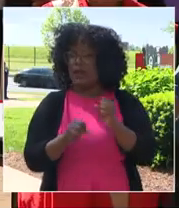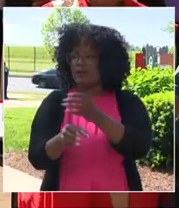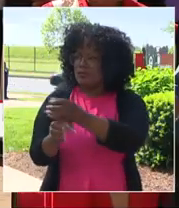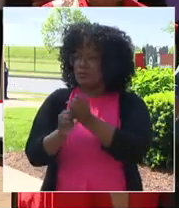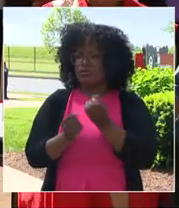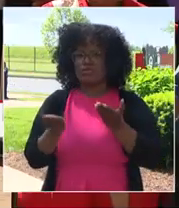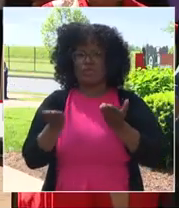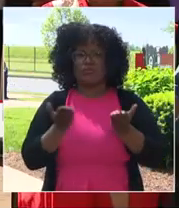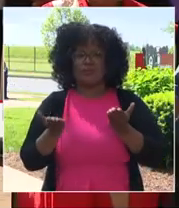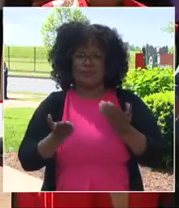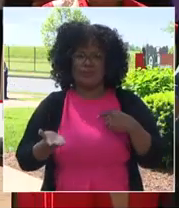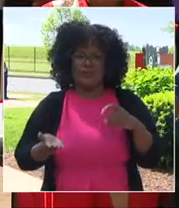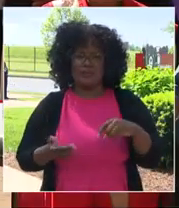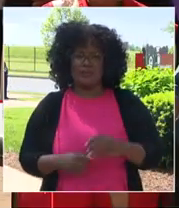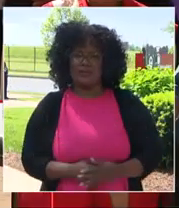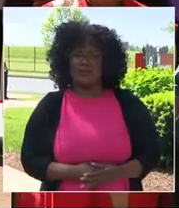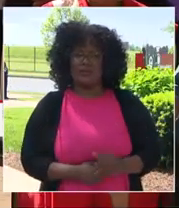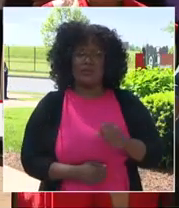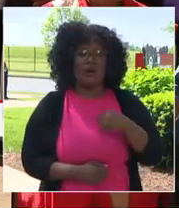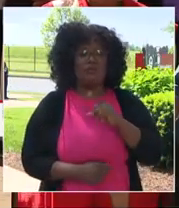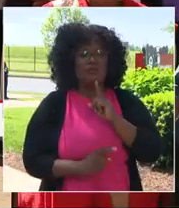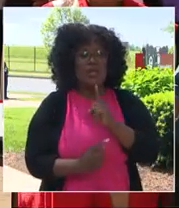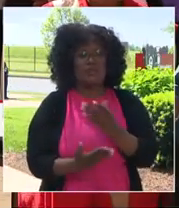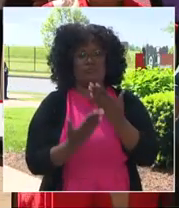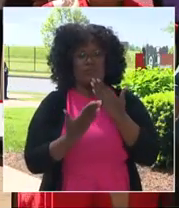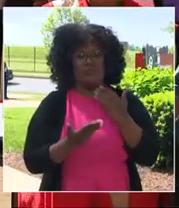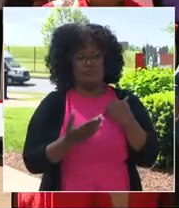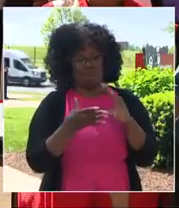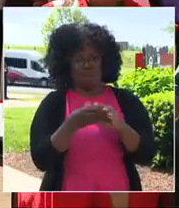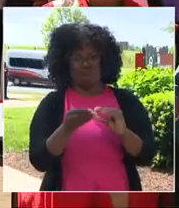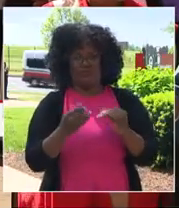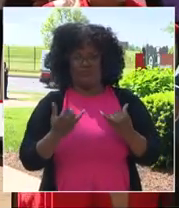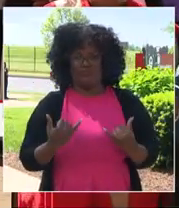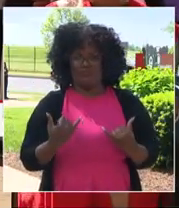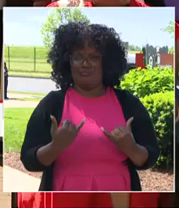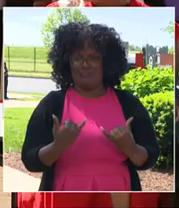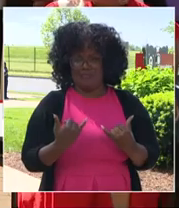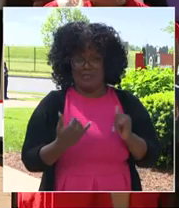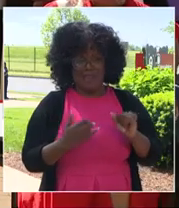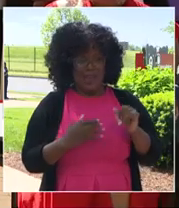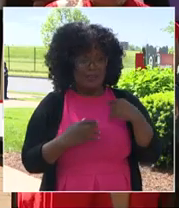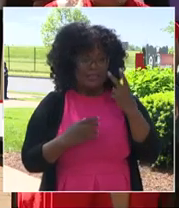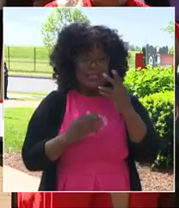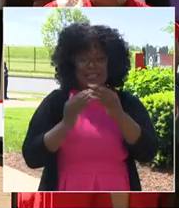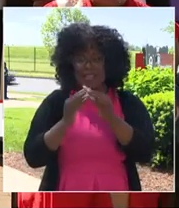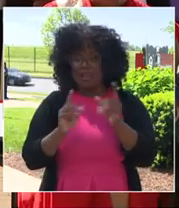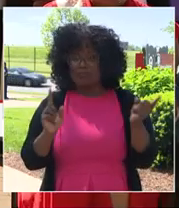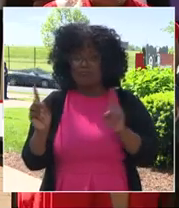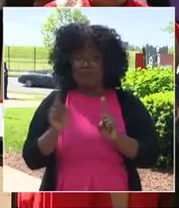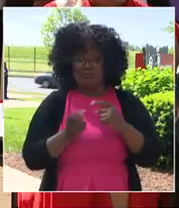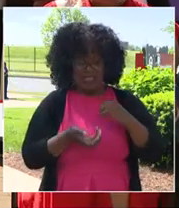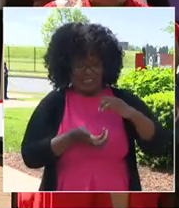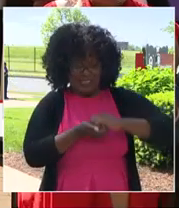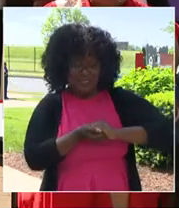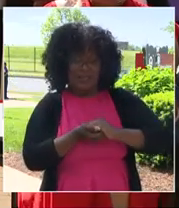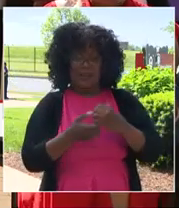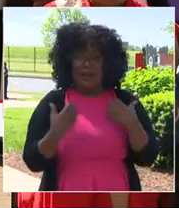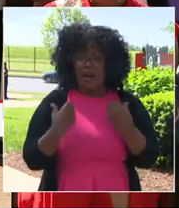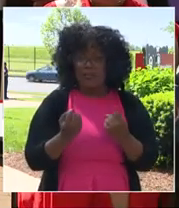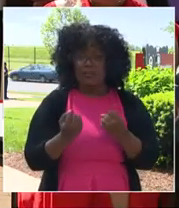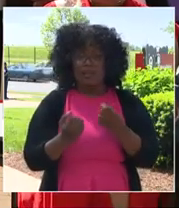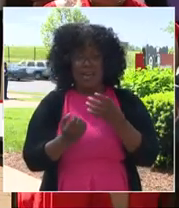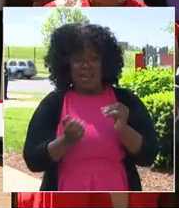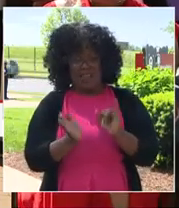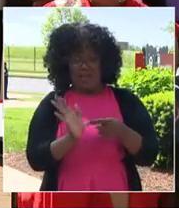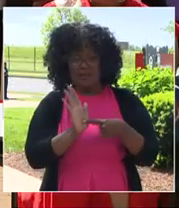with amazing leaders, as we can all see, with amazing leaders to be able to defend health, dignity, and the future of our